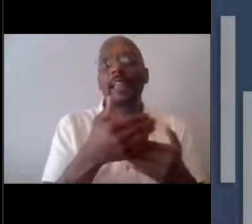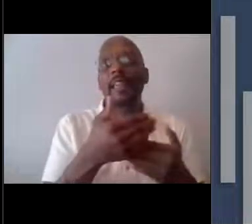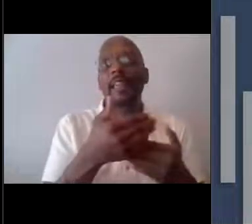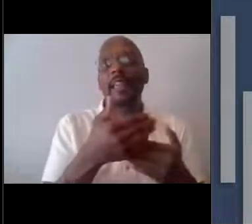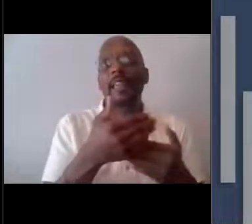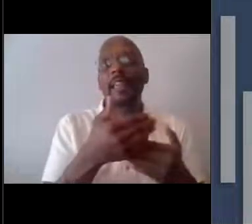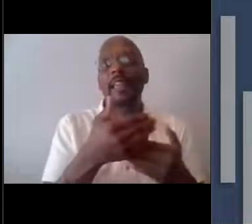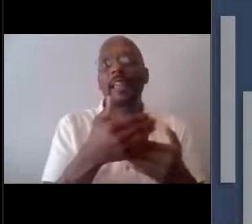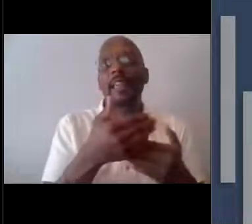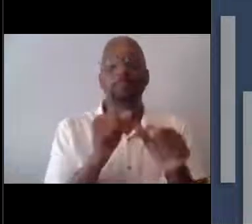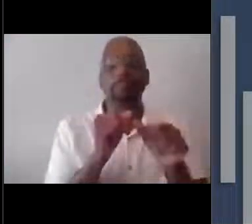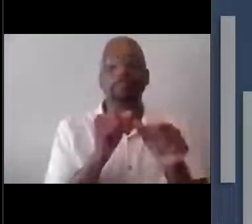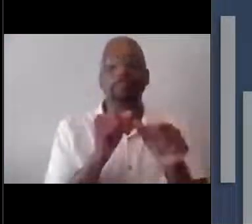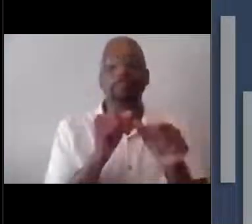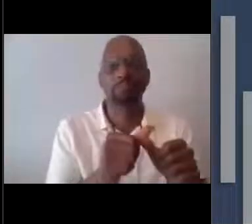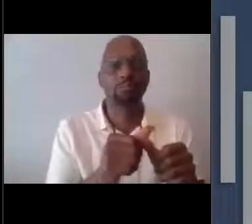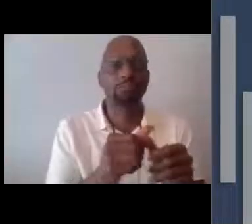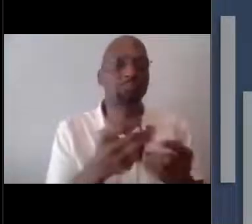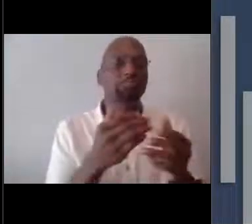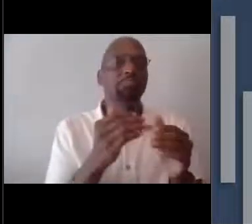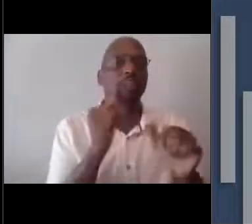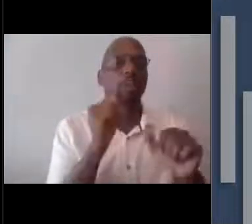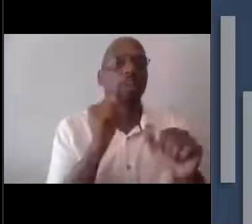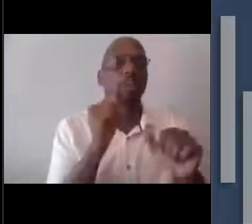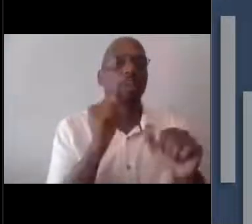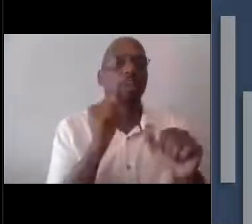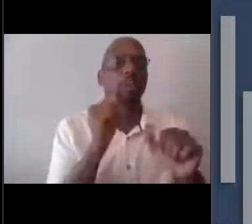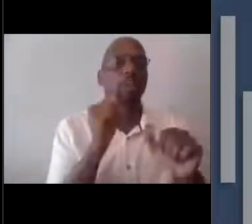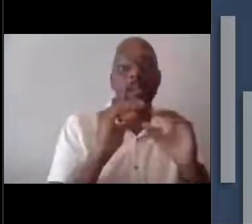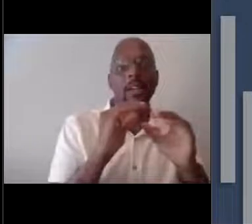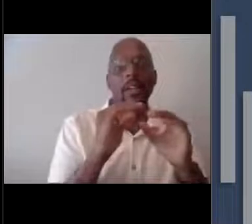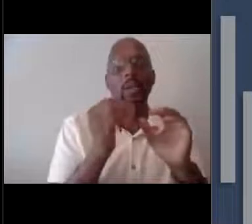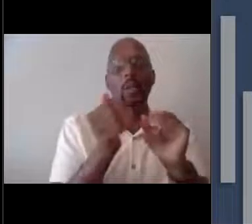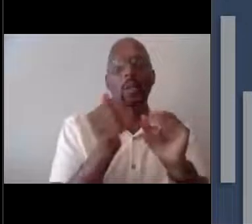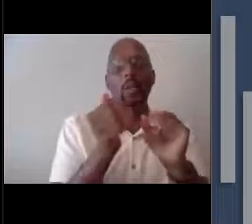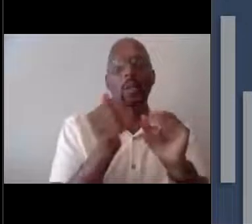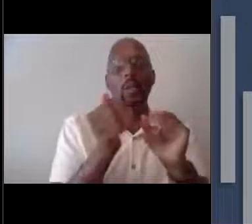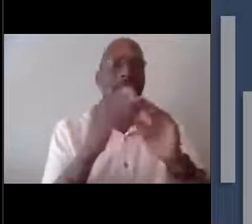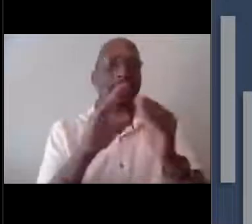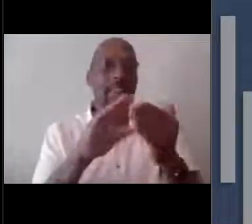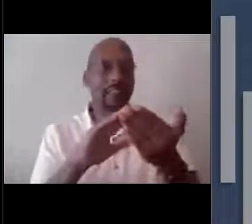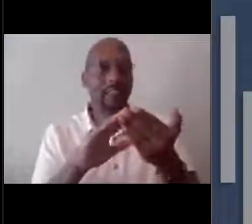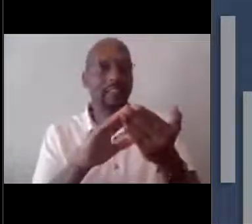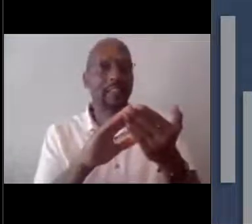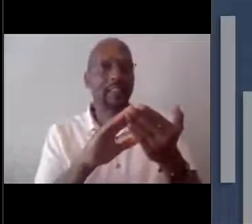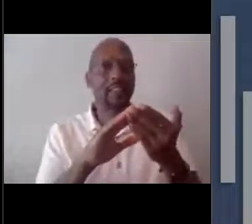of communication with the communities that we worked with,